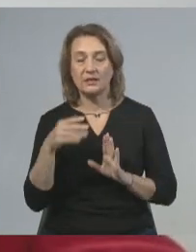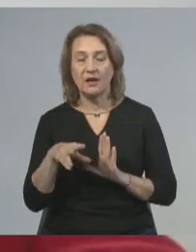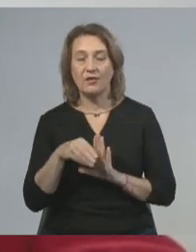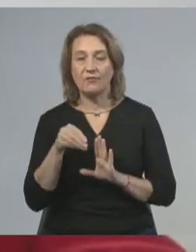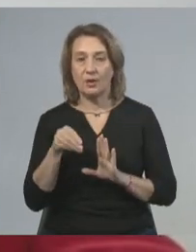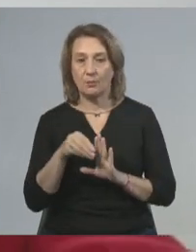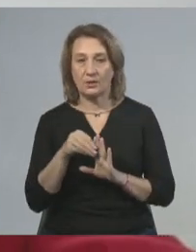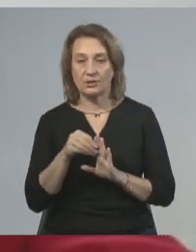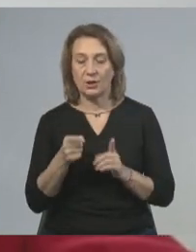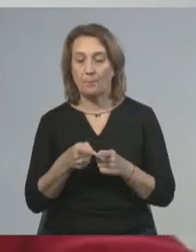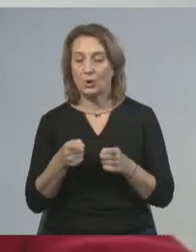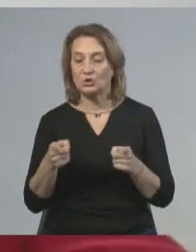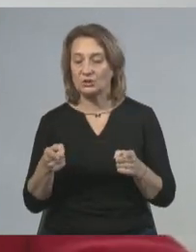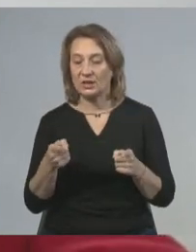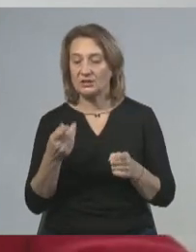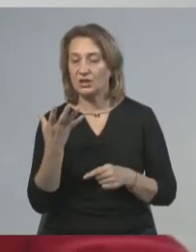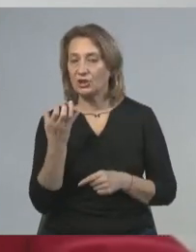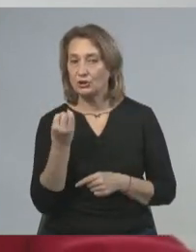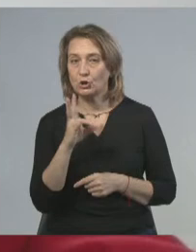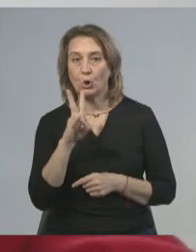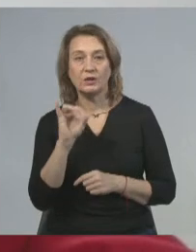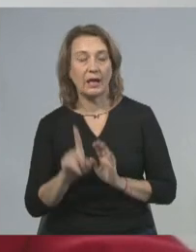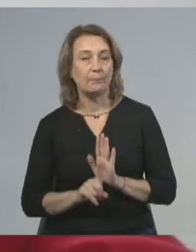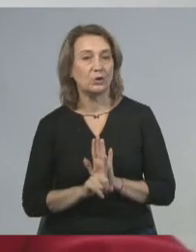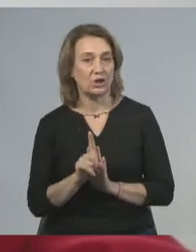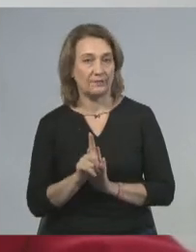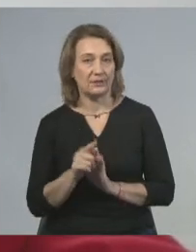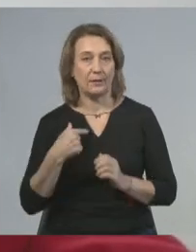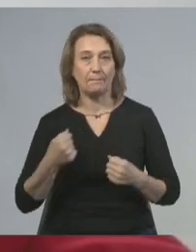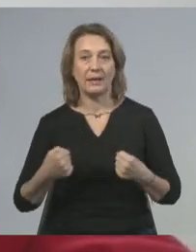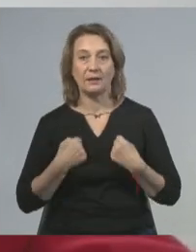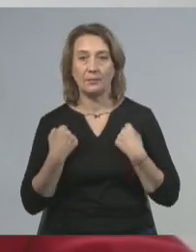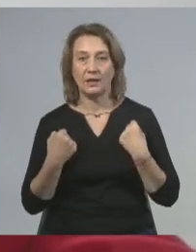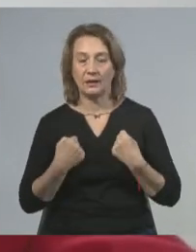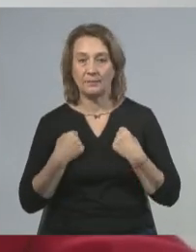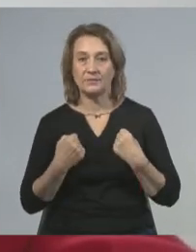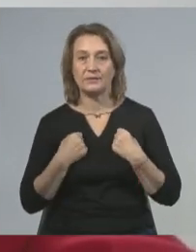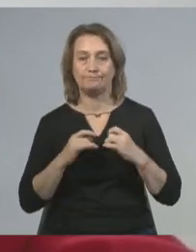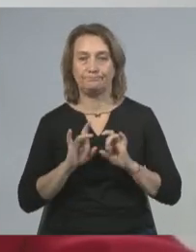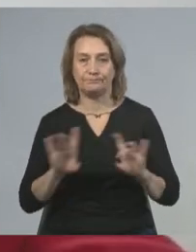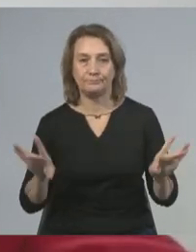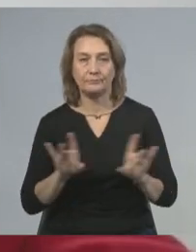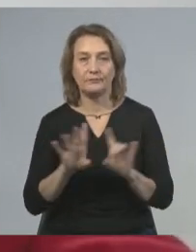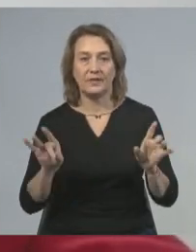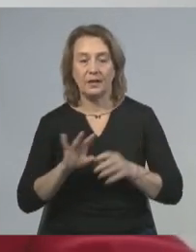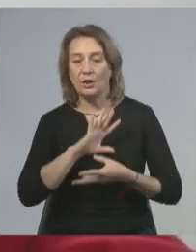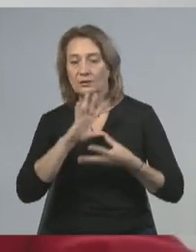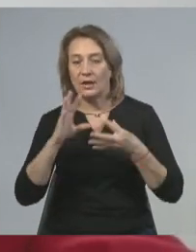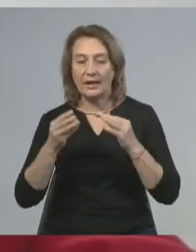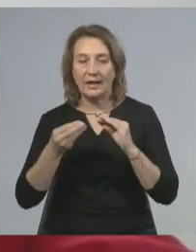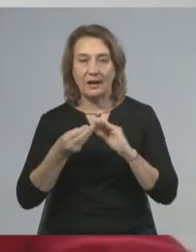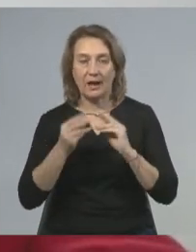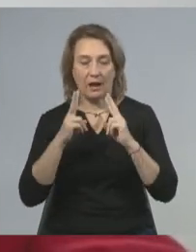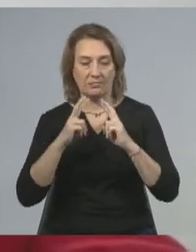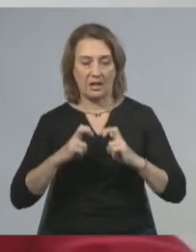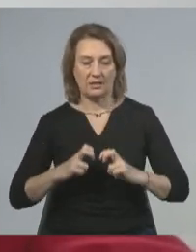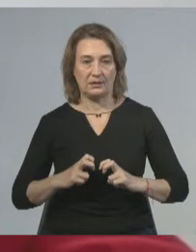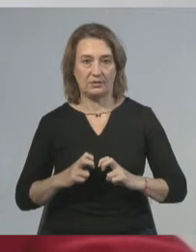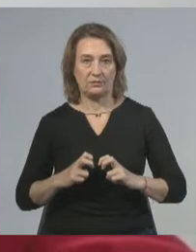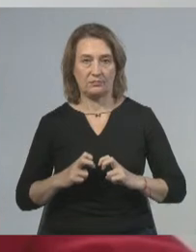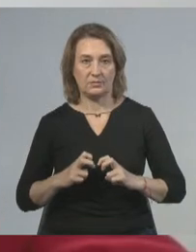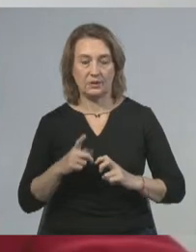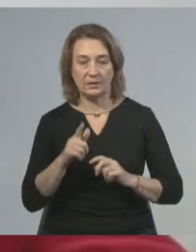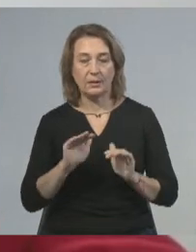campaigning before the official start of the campaign is not regulated at the same time we try to provide our